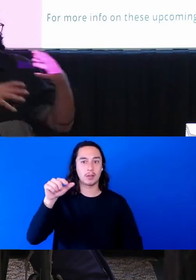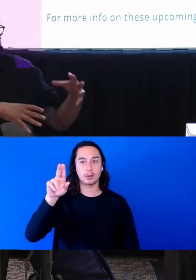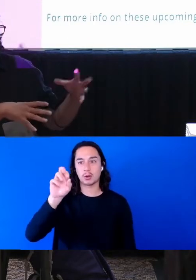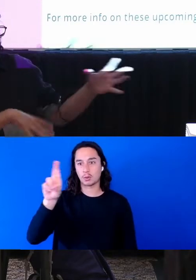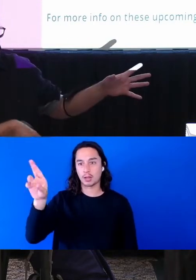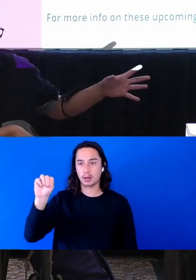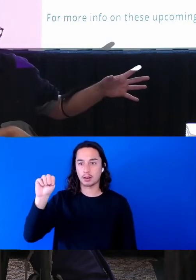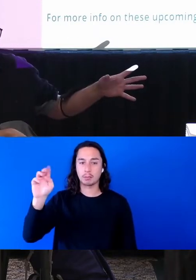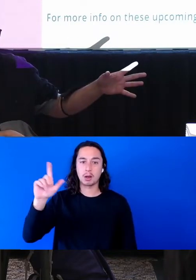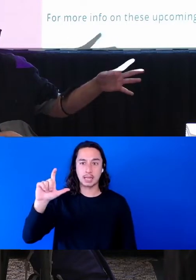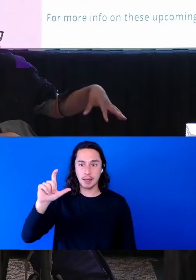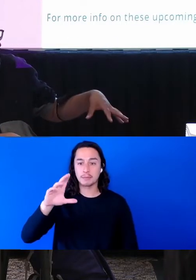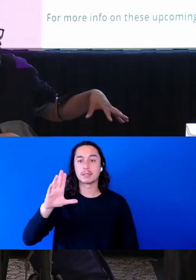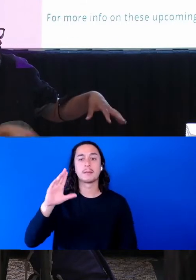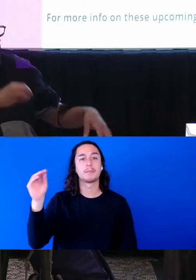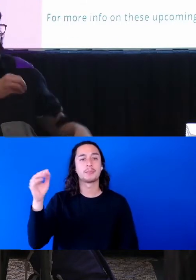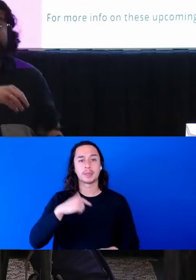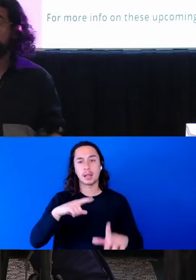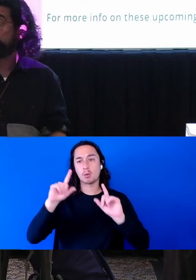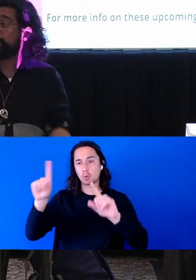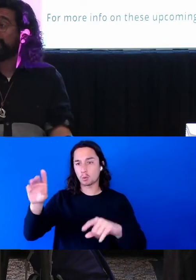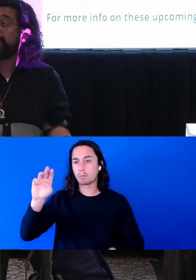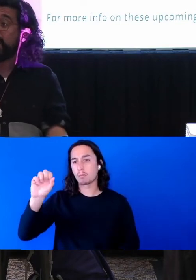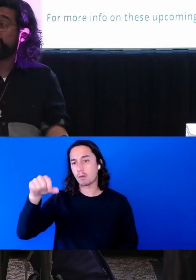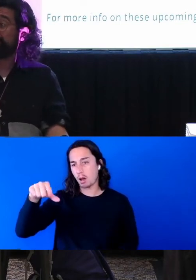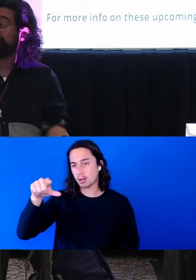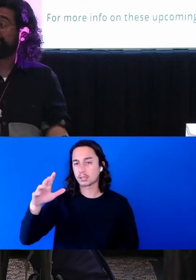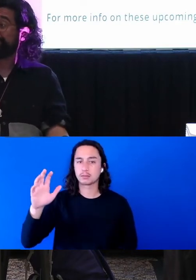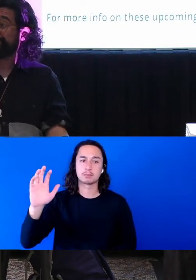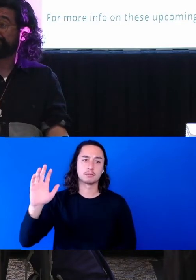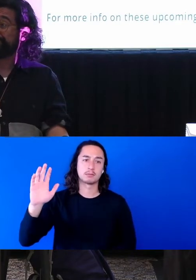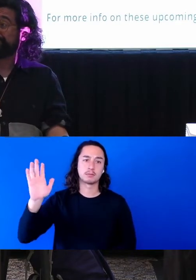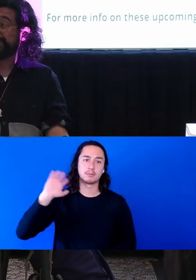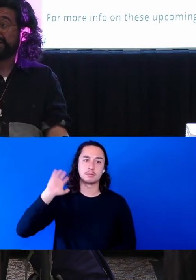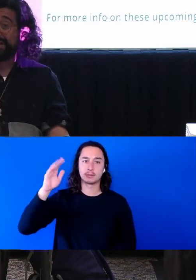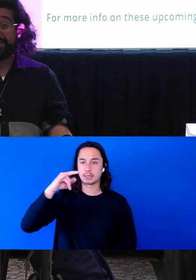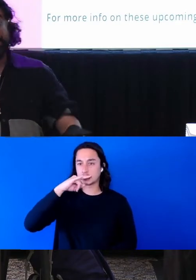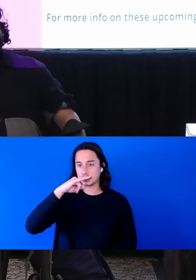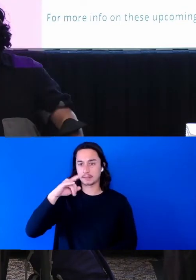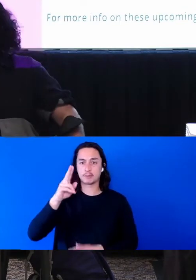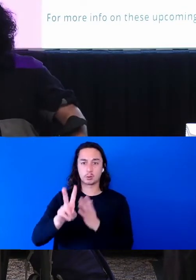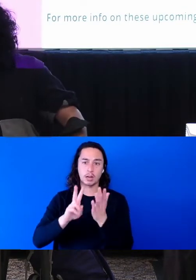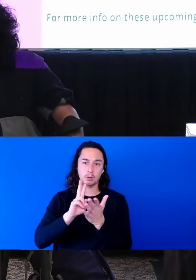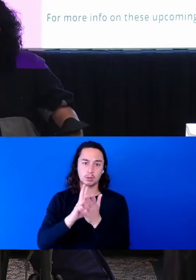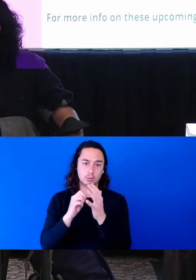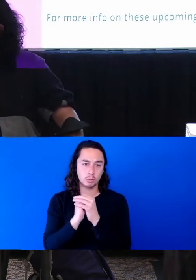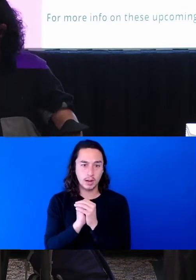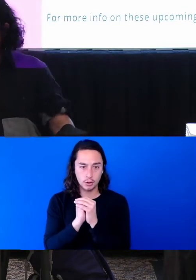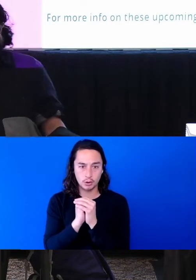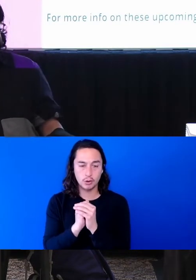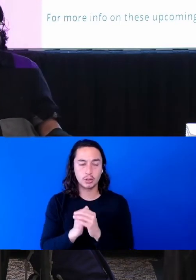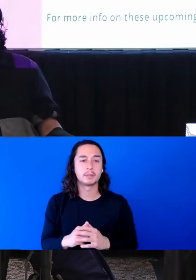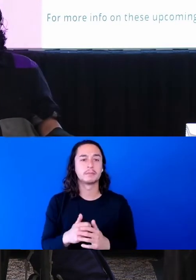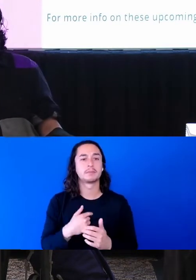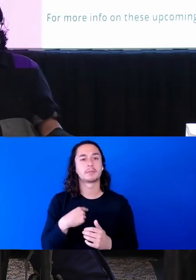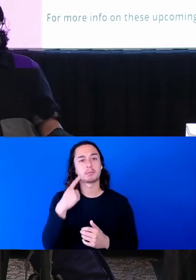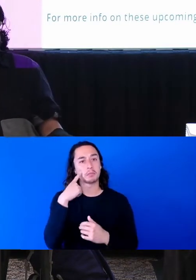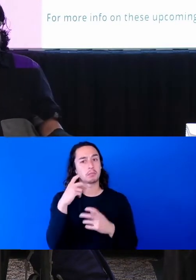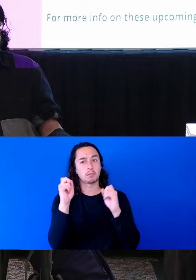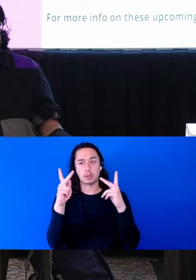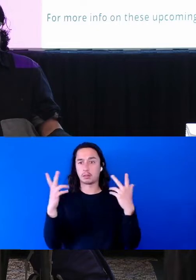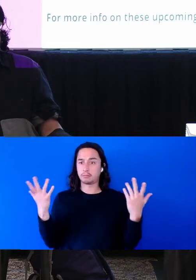would have gone to the mosque and had 2 hours of prayer, I put my play on. I was like, well, this is it. This is the